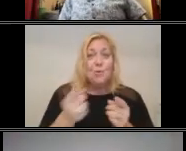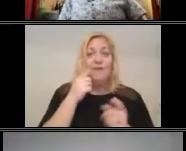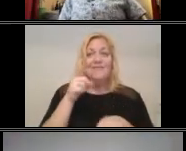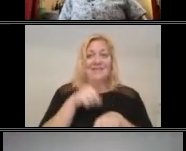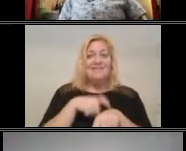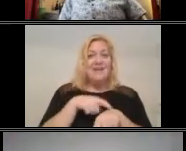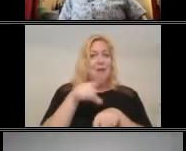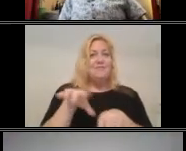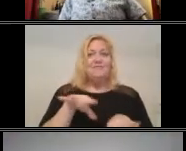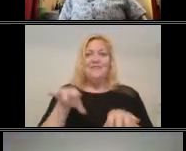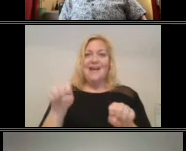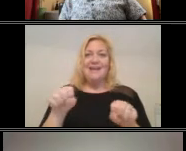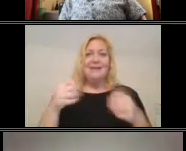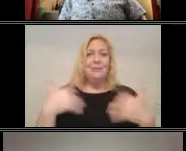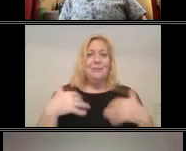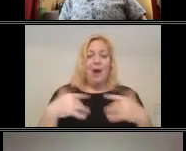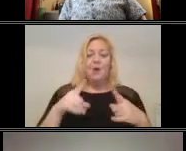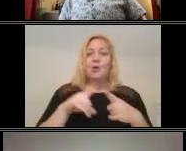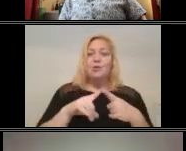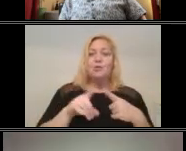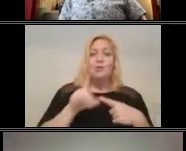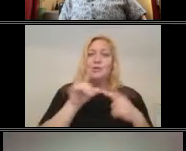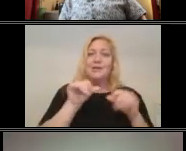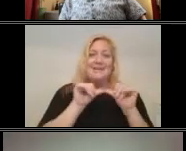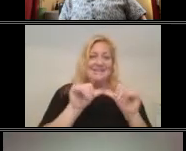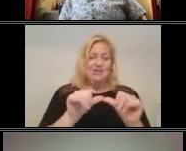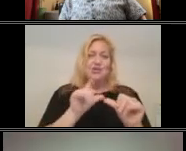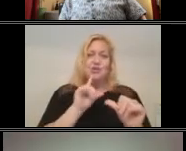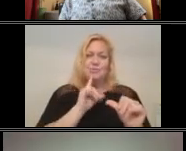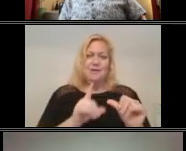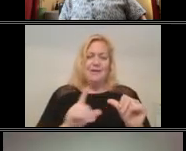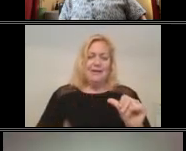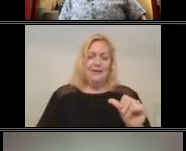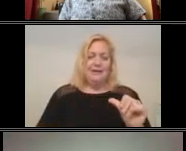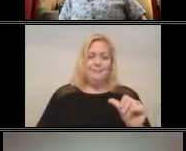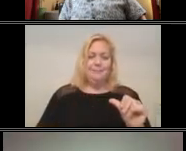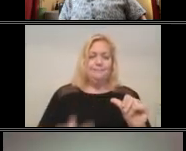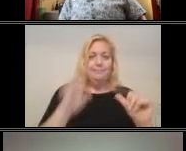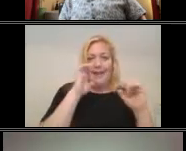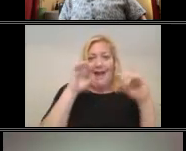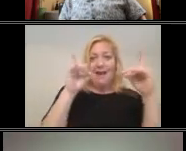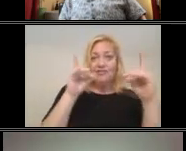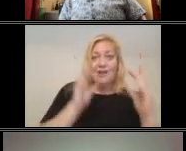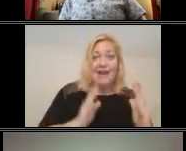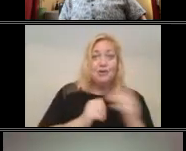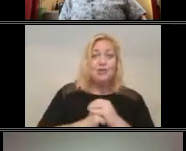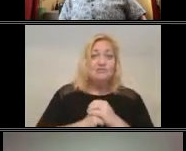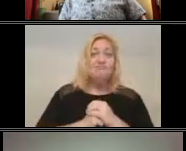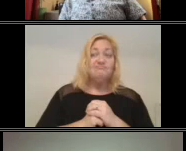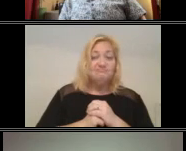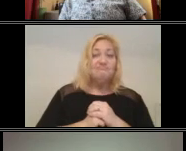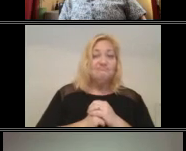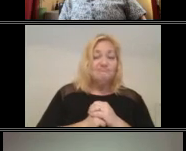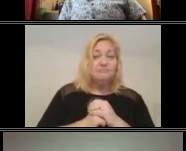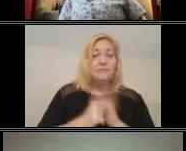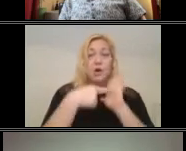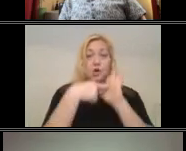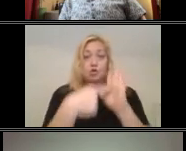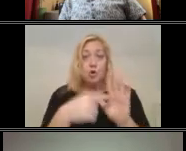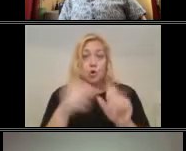that you've taken to continue to be educators, to show your